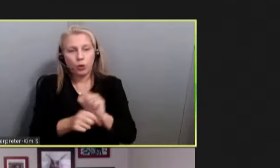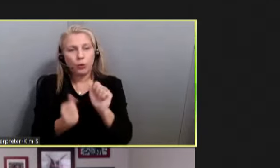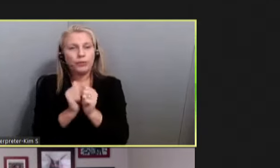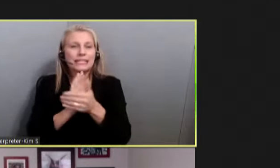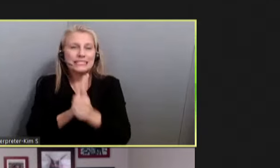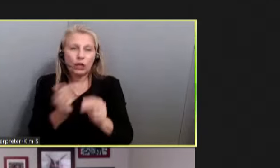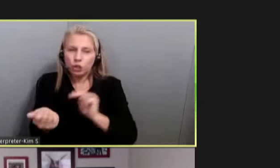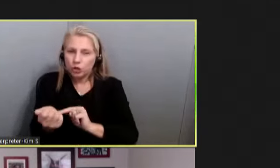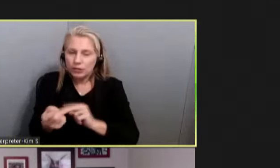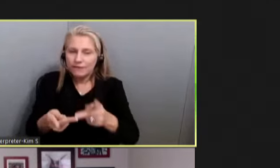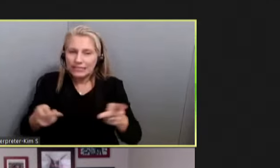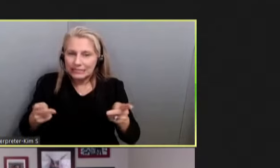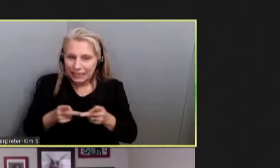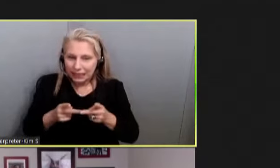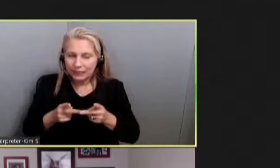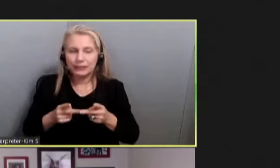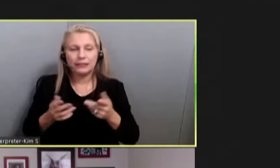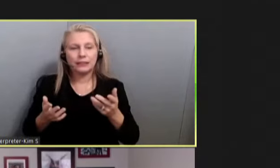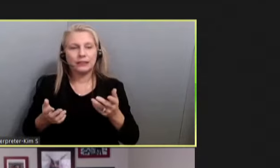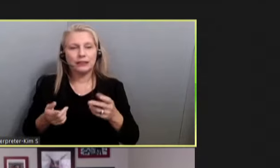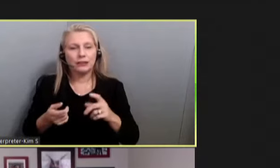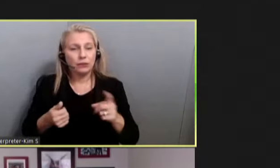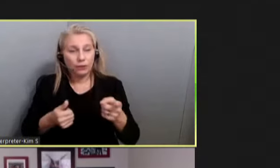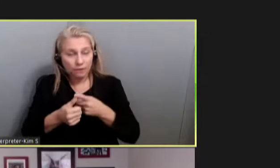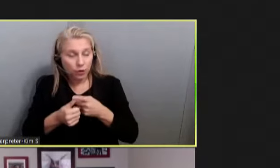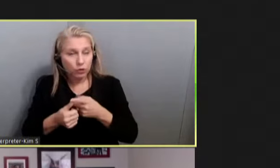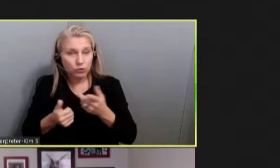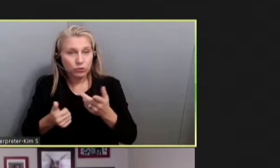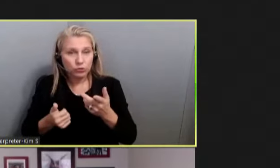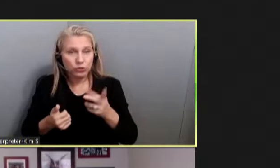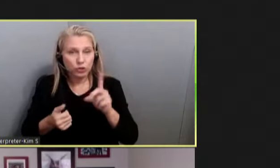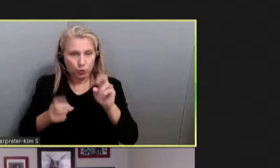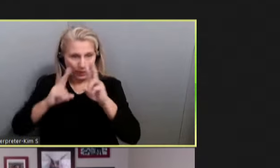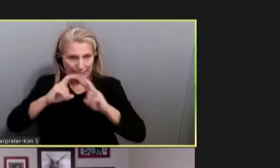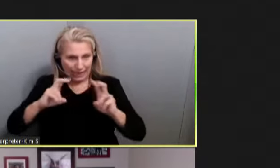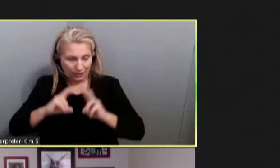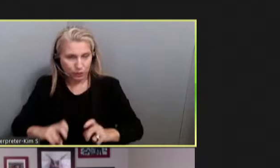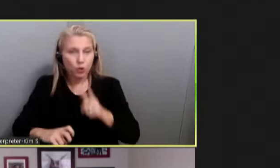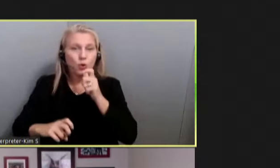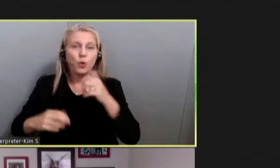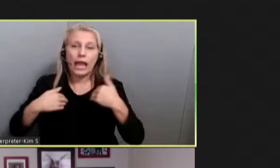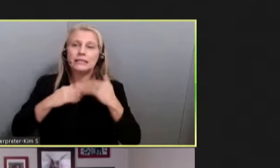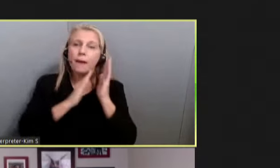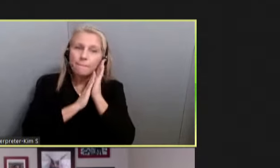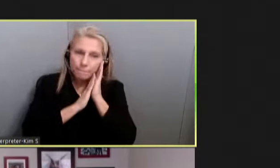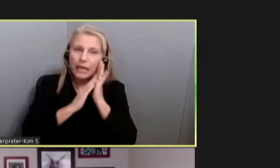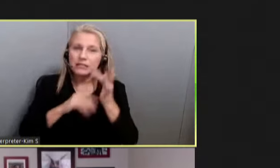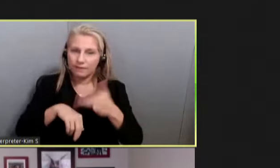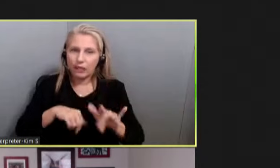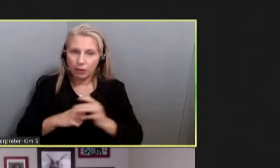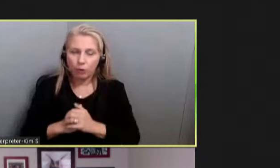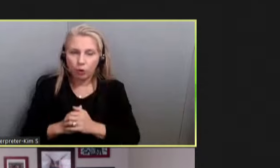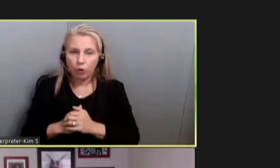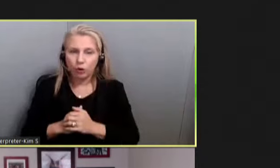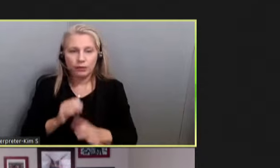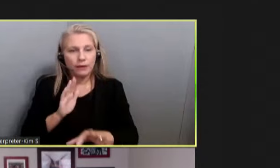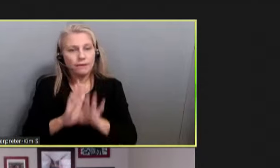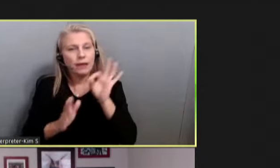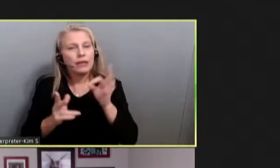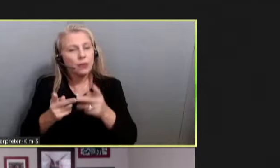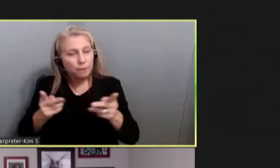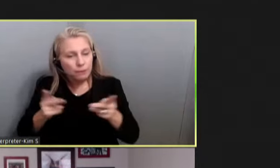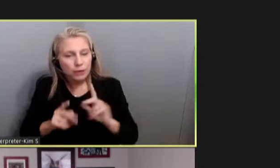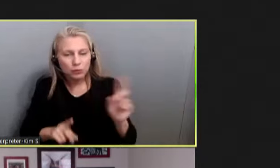nursing facilities, really to first do an analysis of who has beds available. And to find the